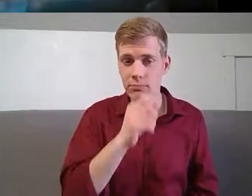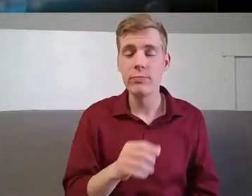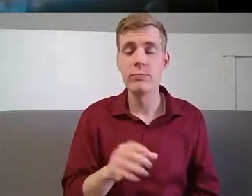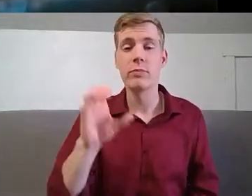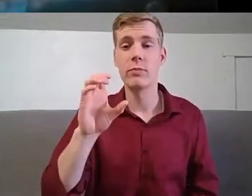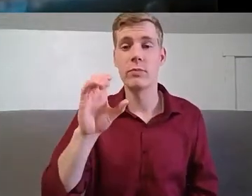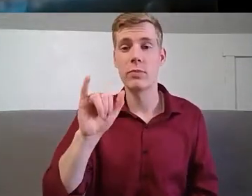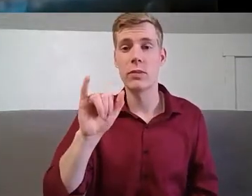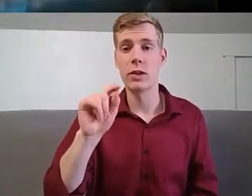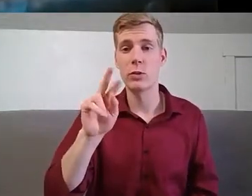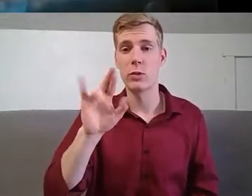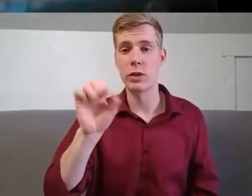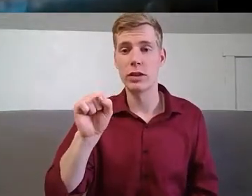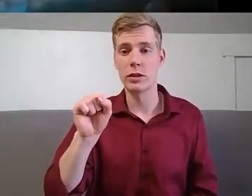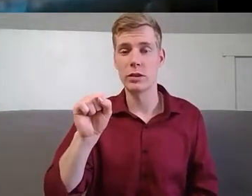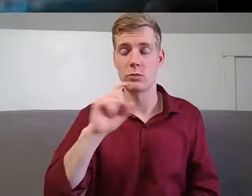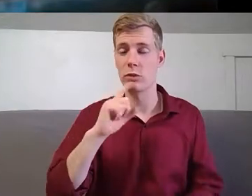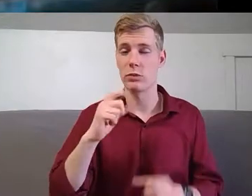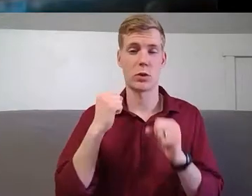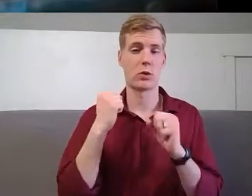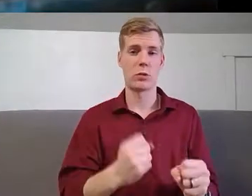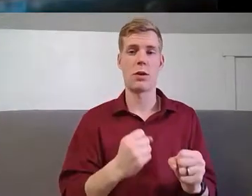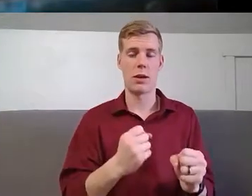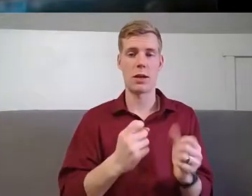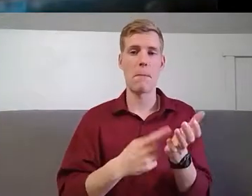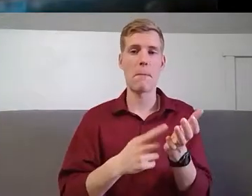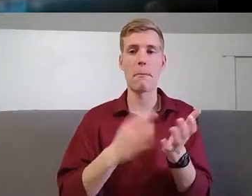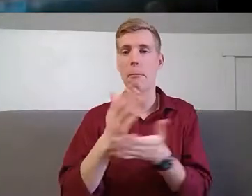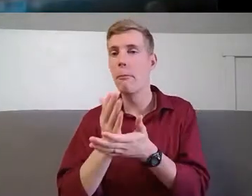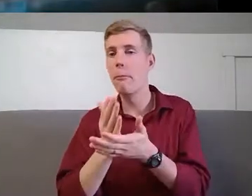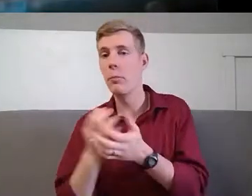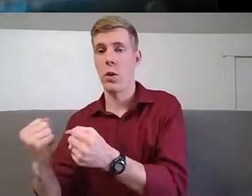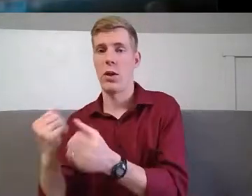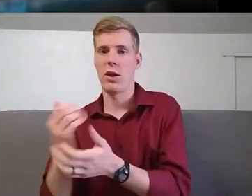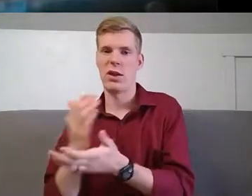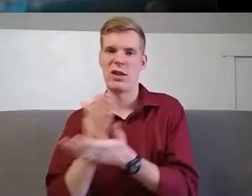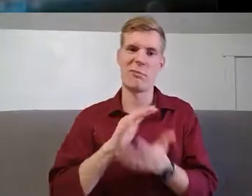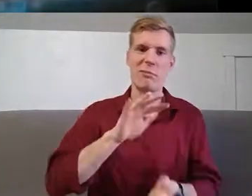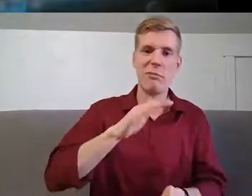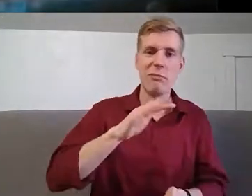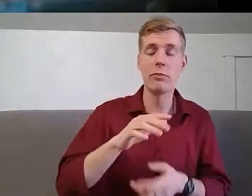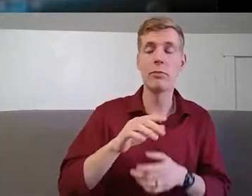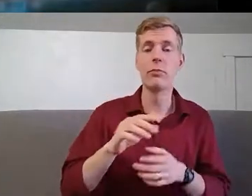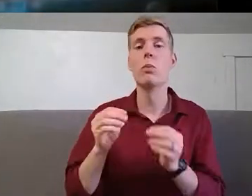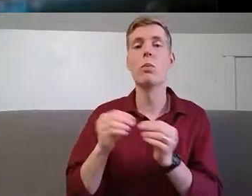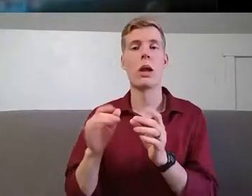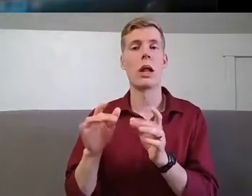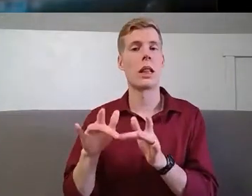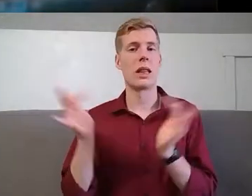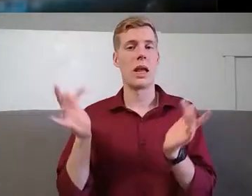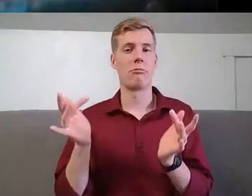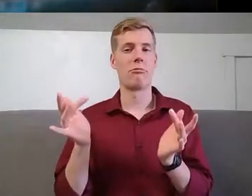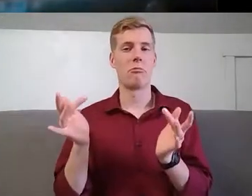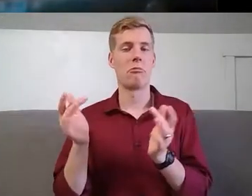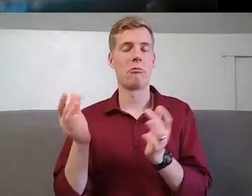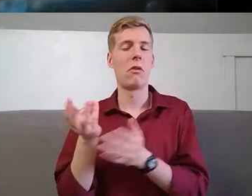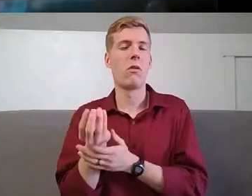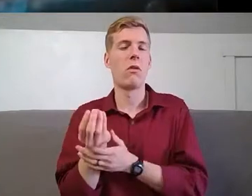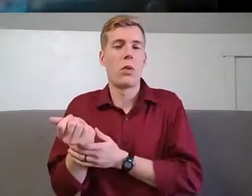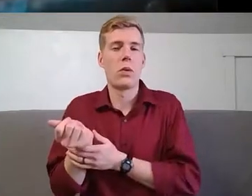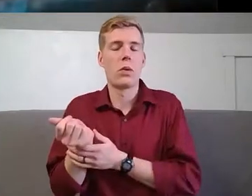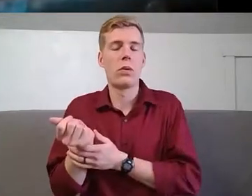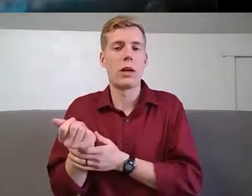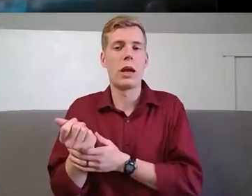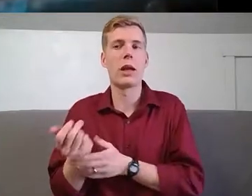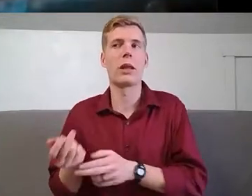citrus oils are a little bit stronger than others. So start a little bit lighter, but I know I've done wild orange several times, so I know